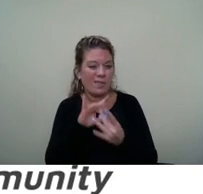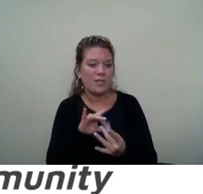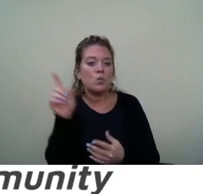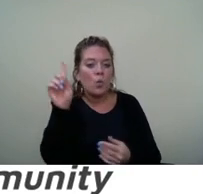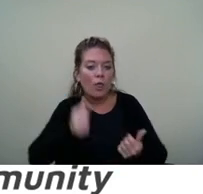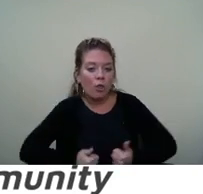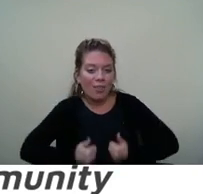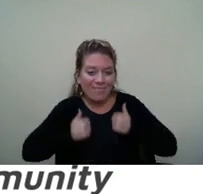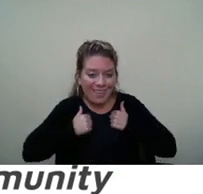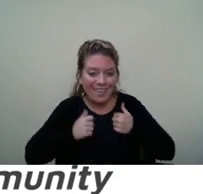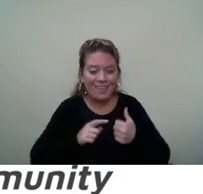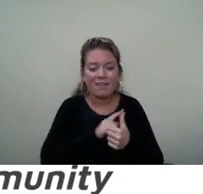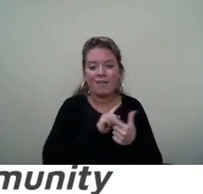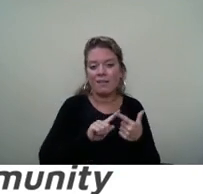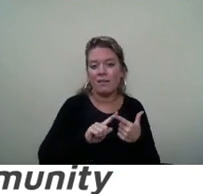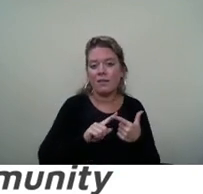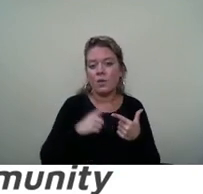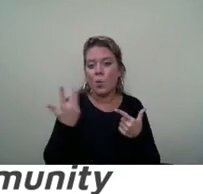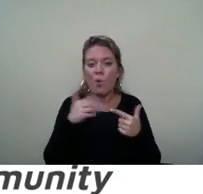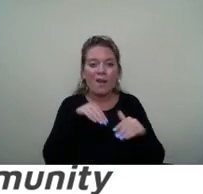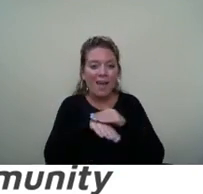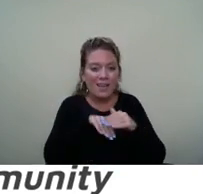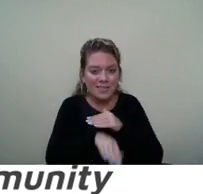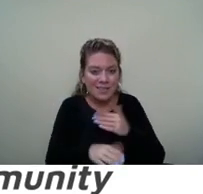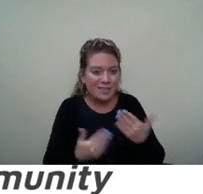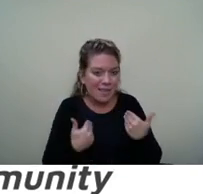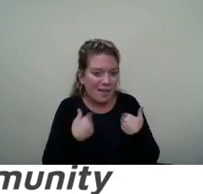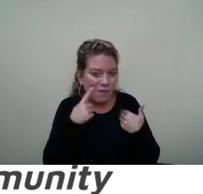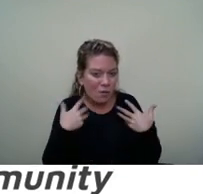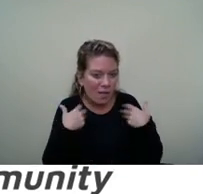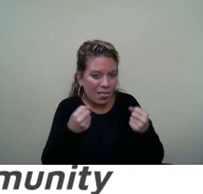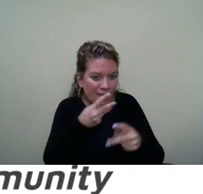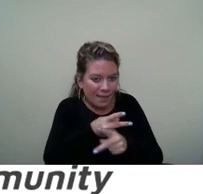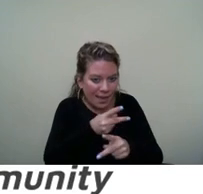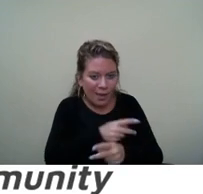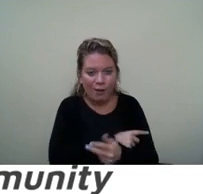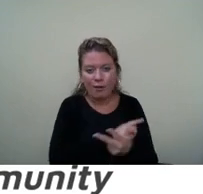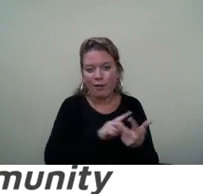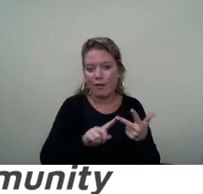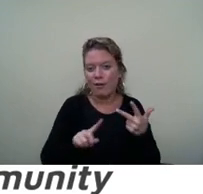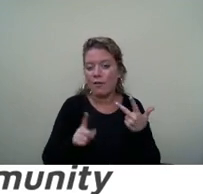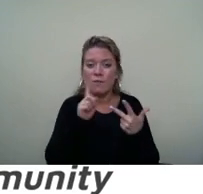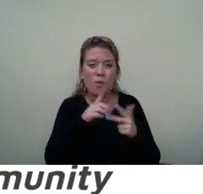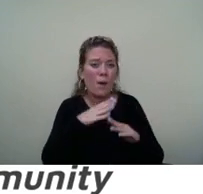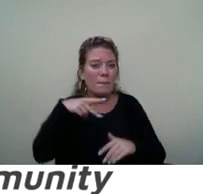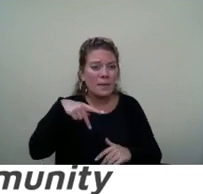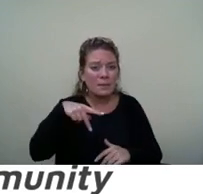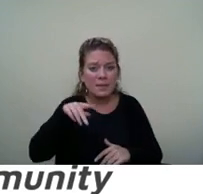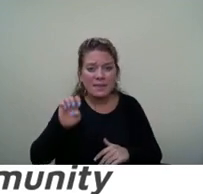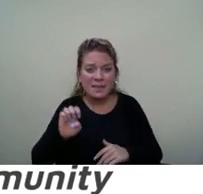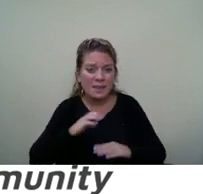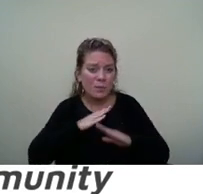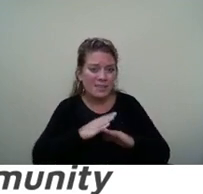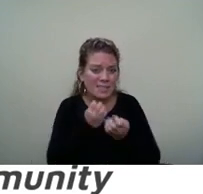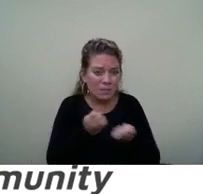they're living. It has a lot to do with what access they have to healthcare, what access they have to personal protective equipment, and